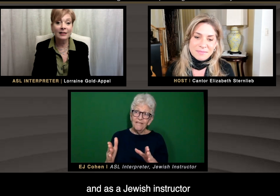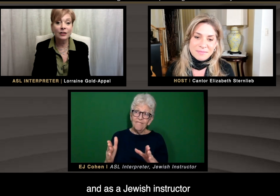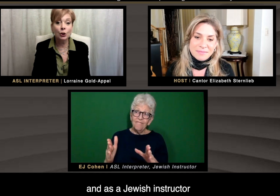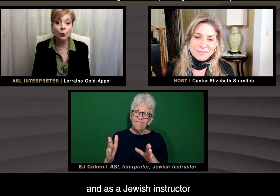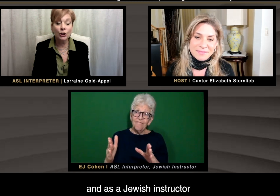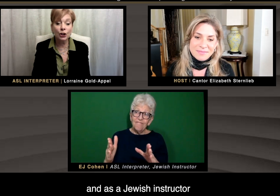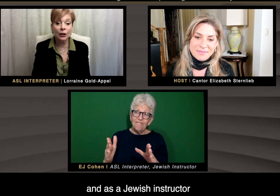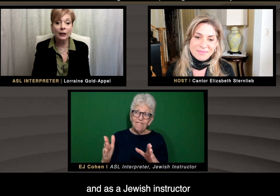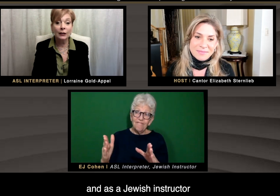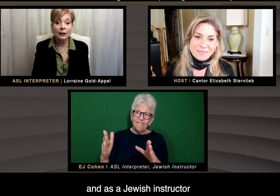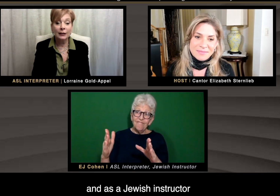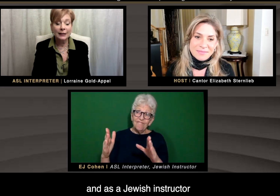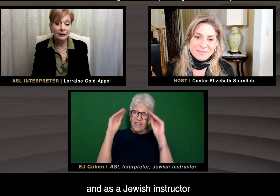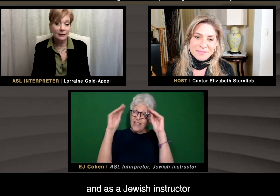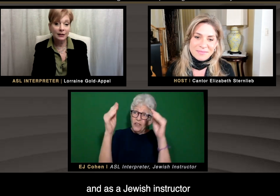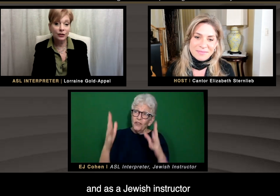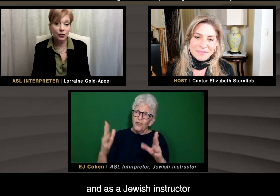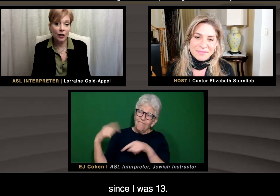and as a Jewish